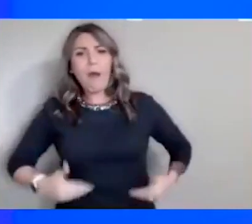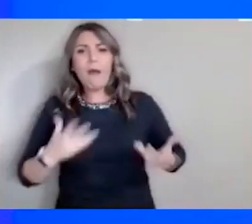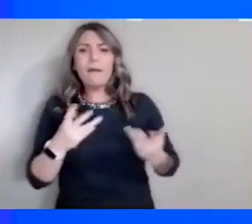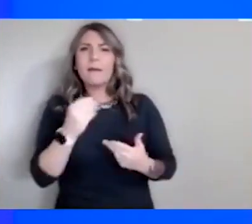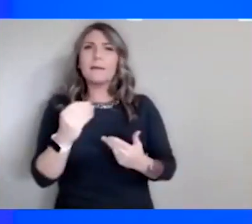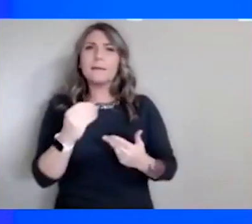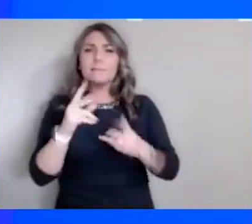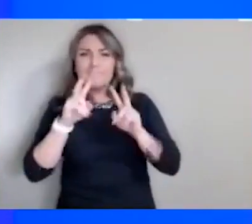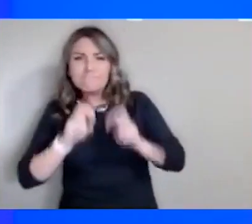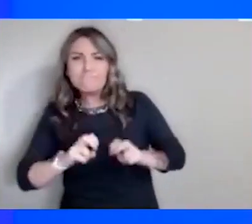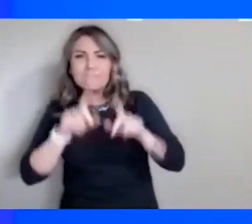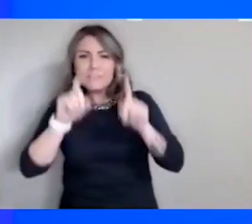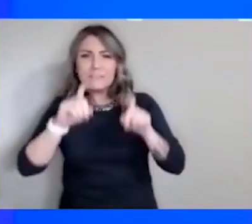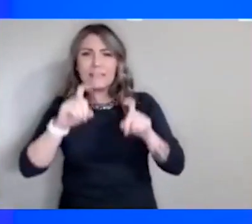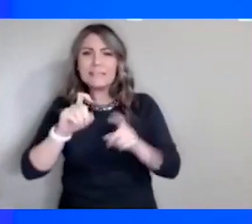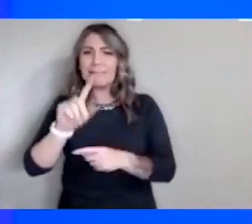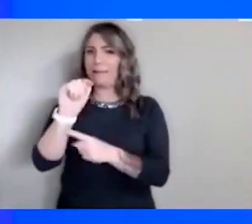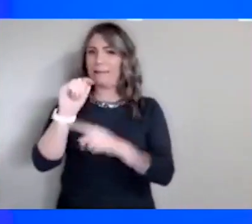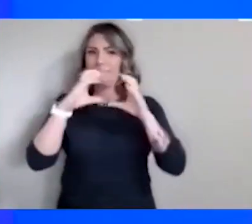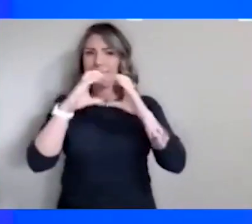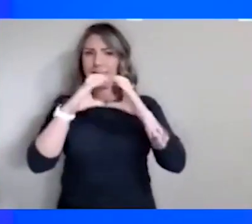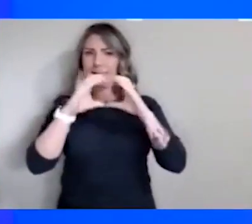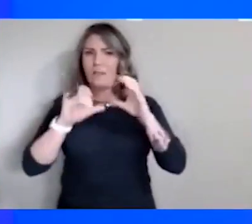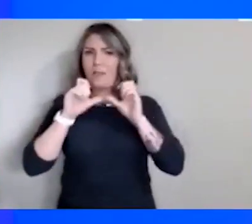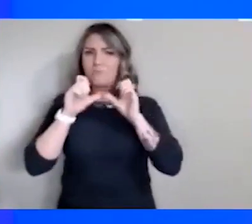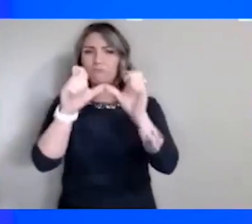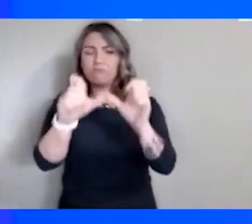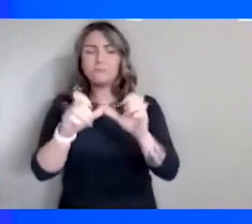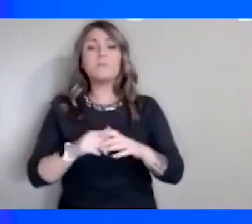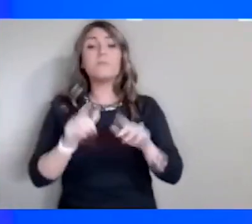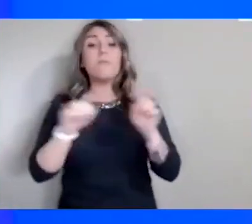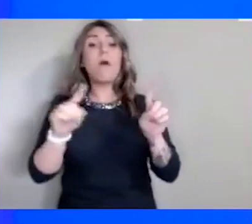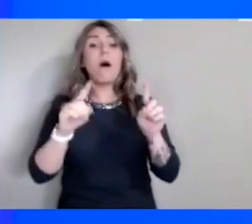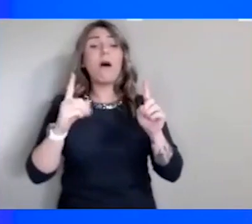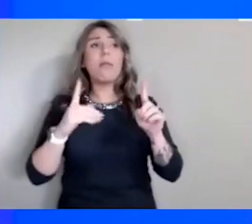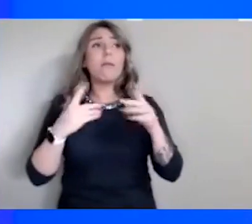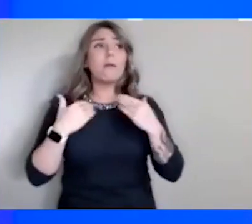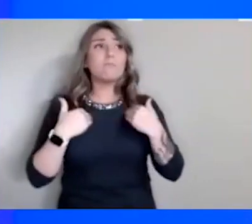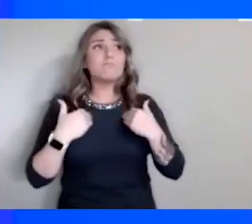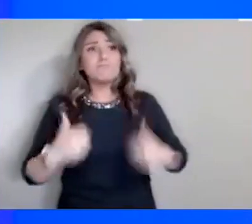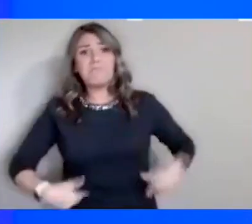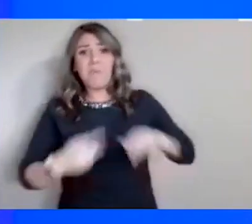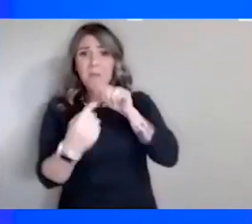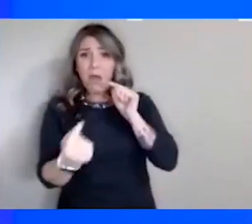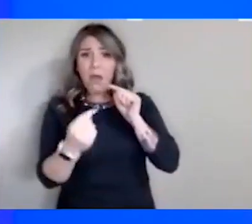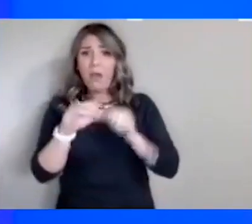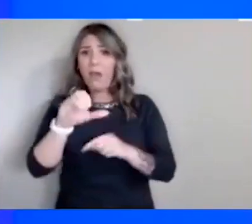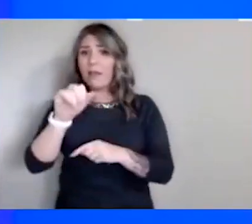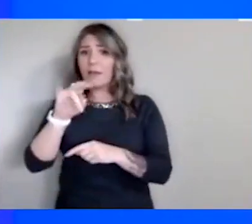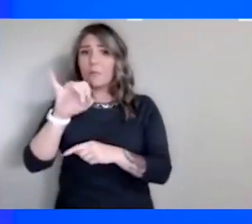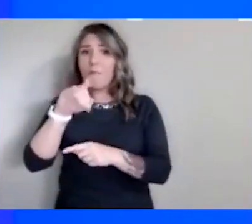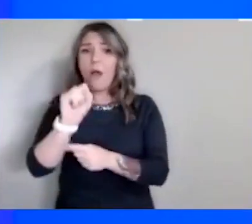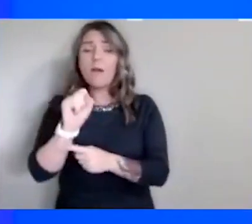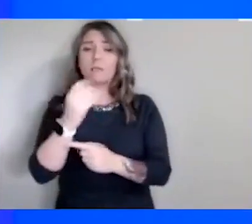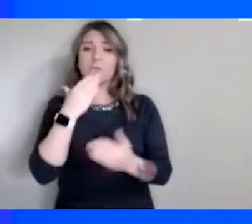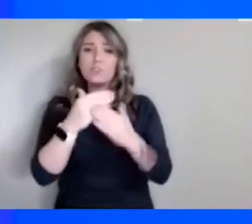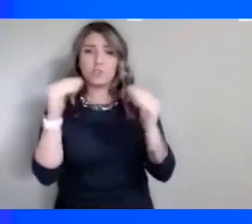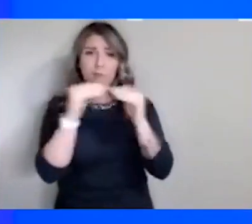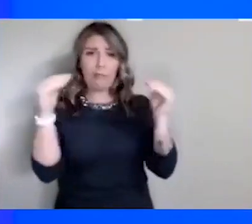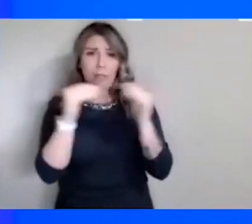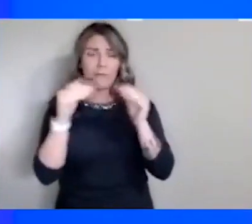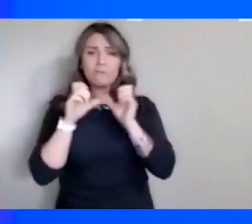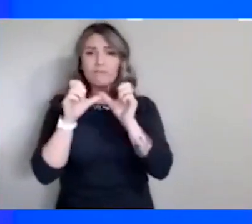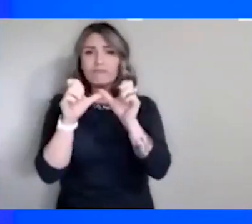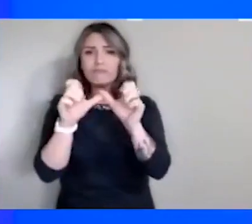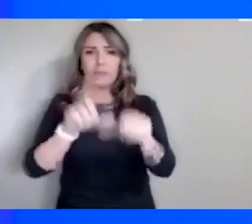T-cell response for that duration, but the antibodies look like they're have very good levels for quite some time,